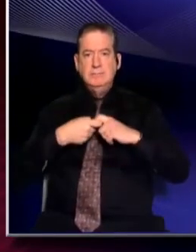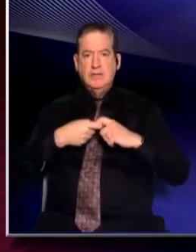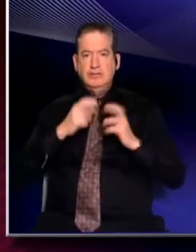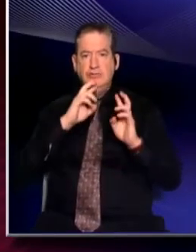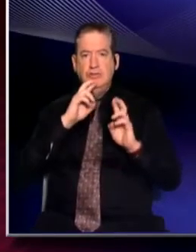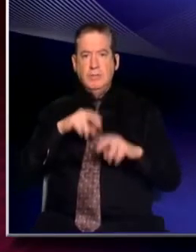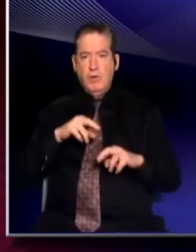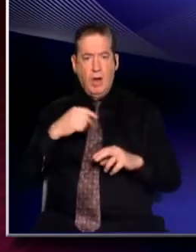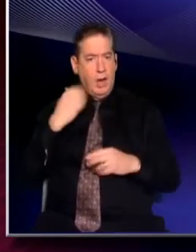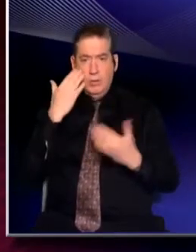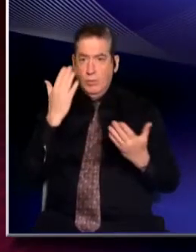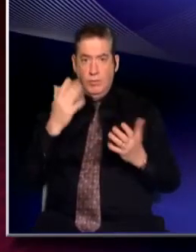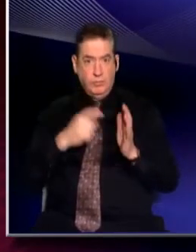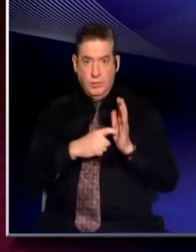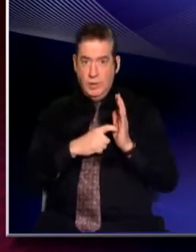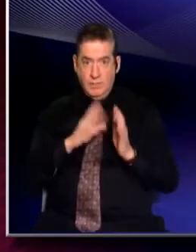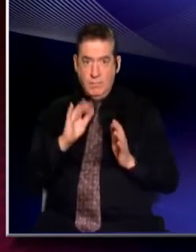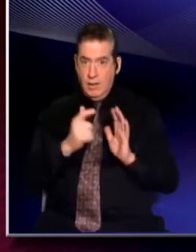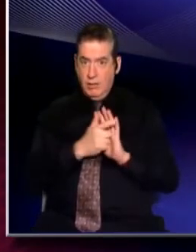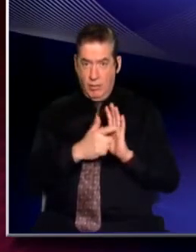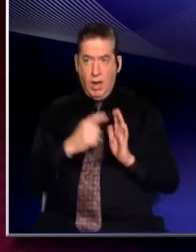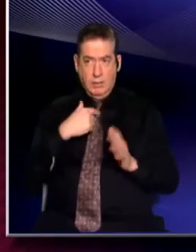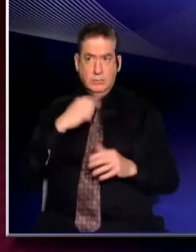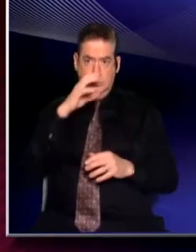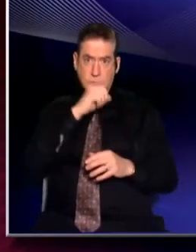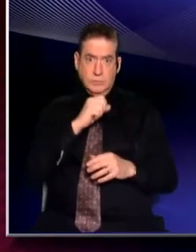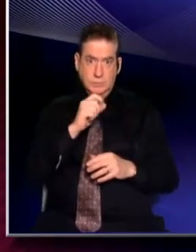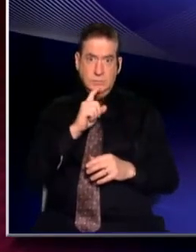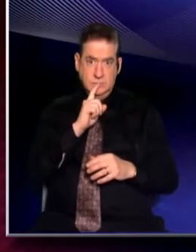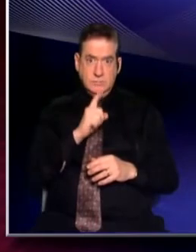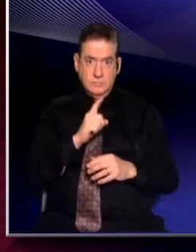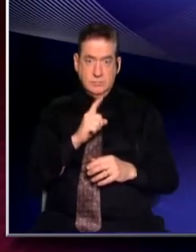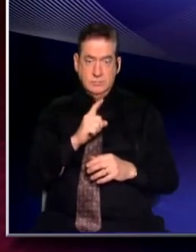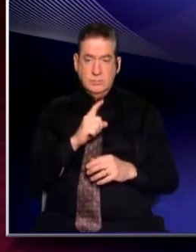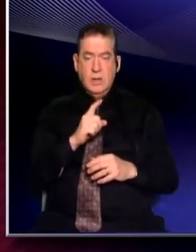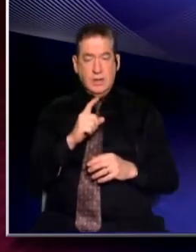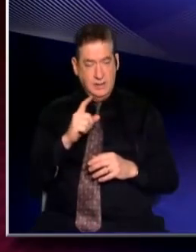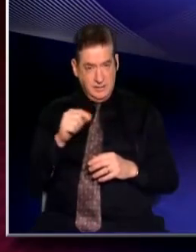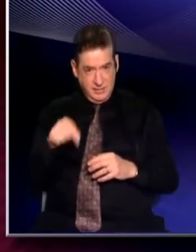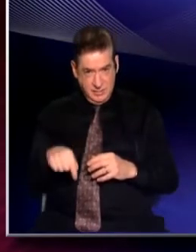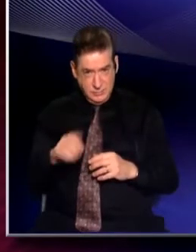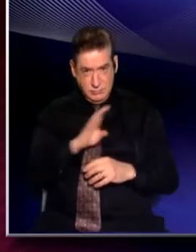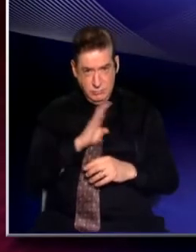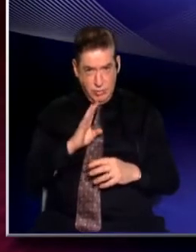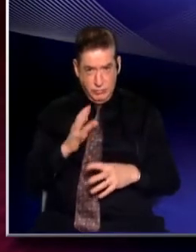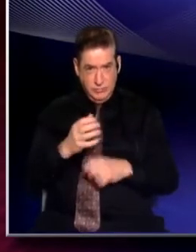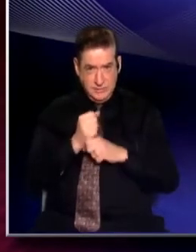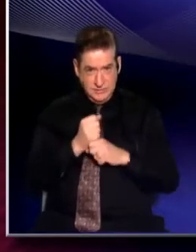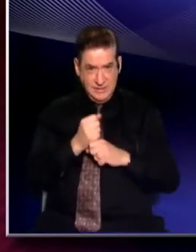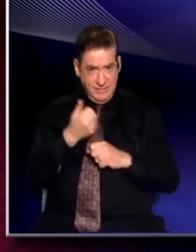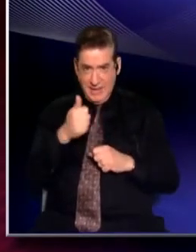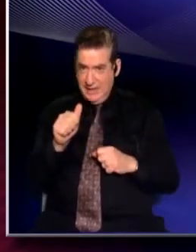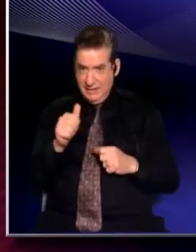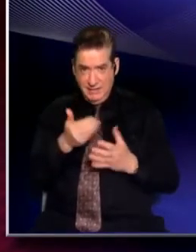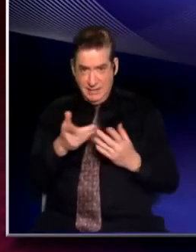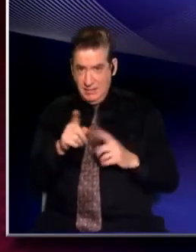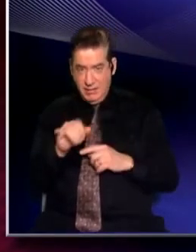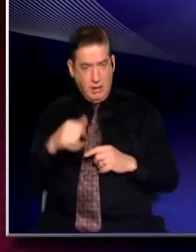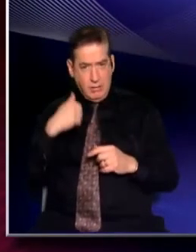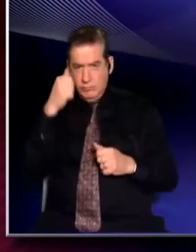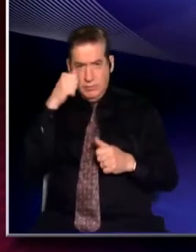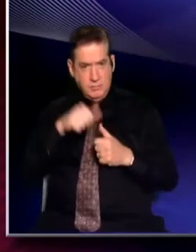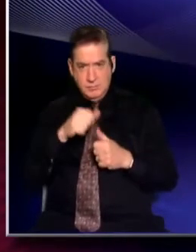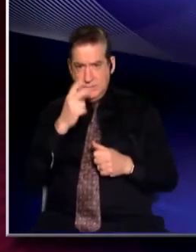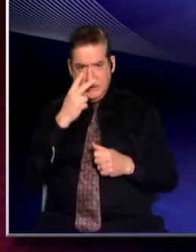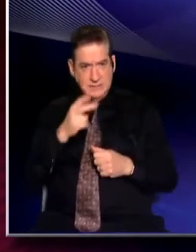was required by law. I assume it was. Does this board ever receive information like that? I don't recall ever seeing